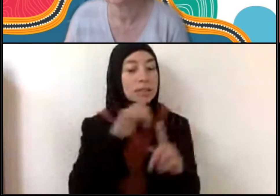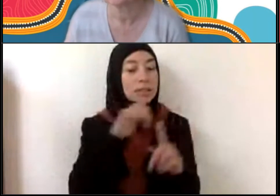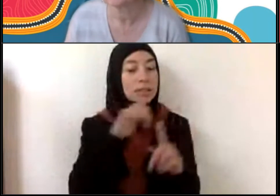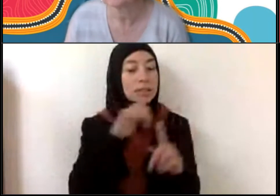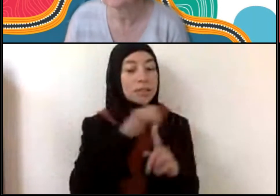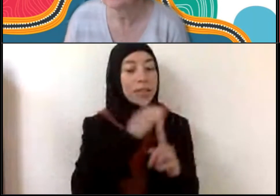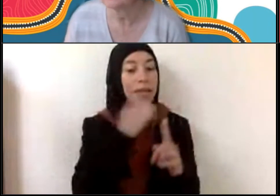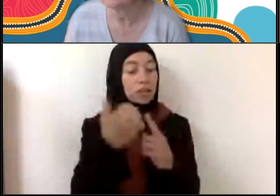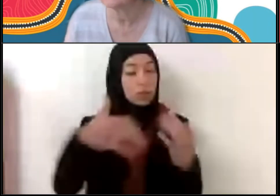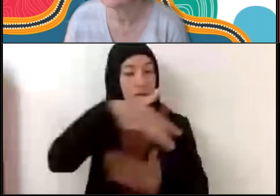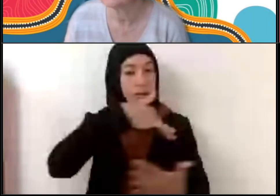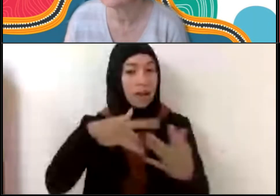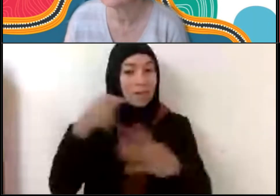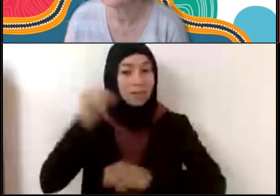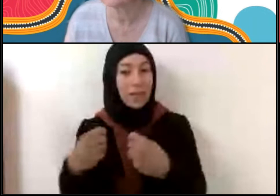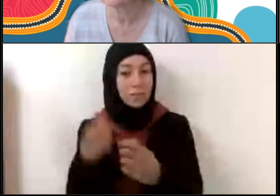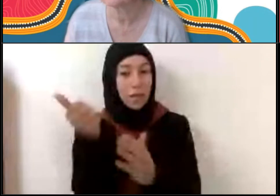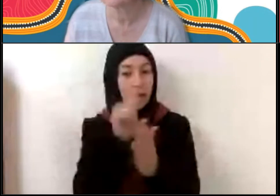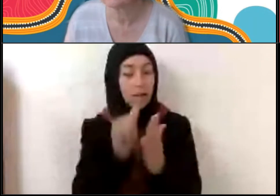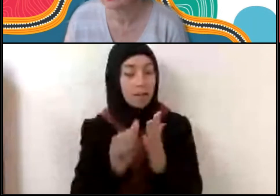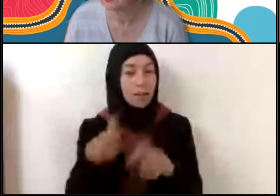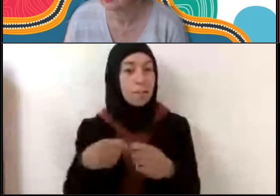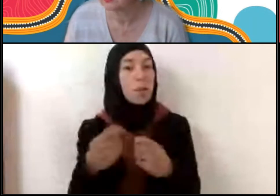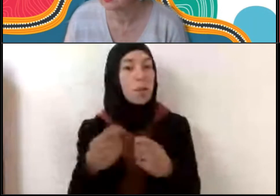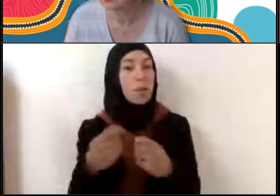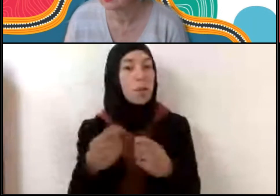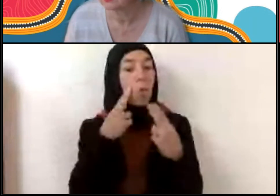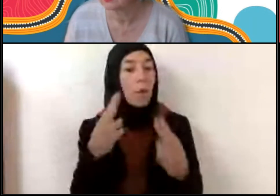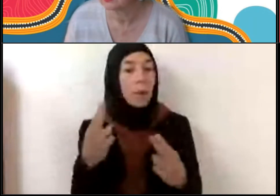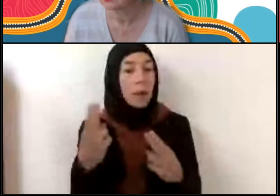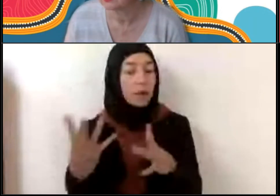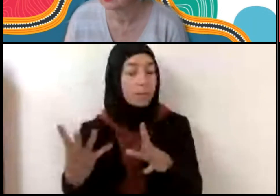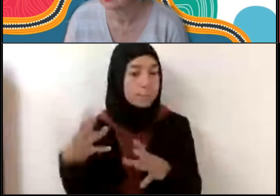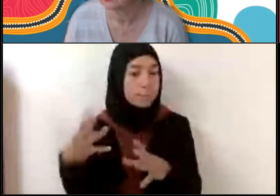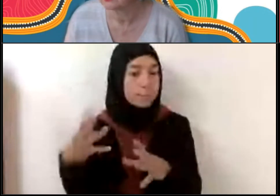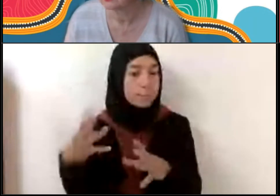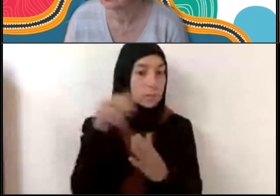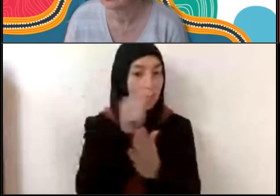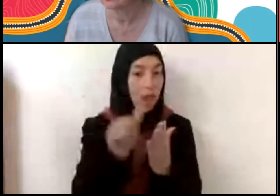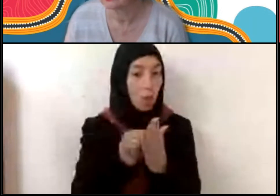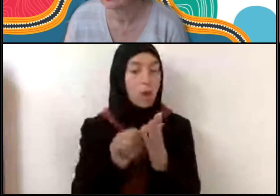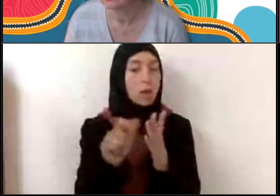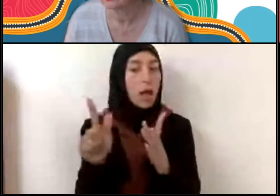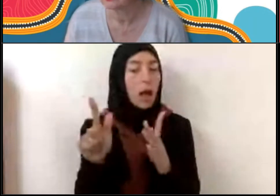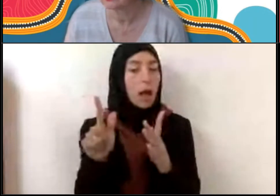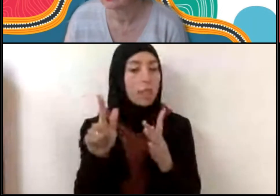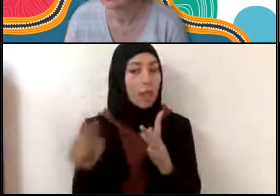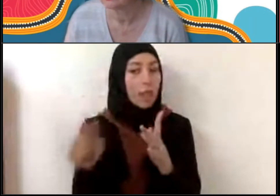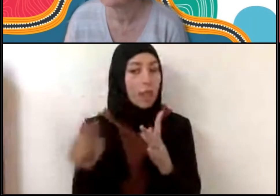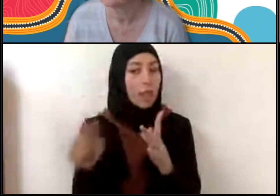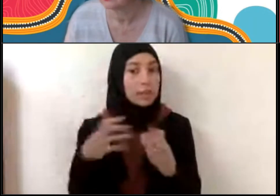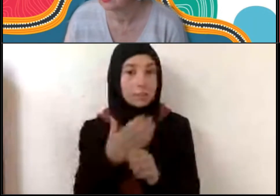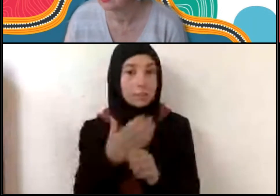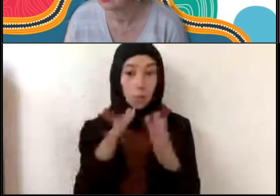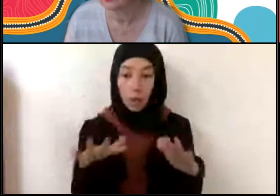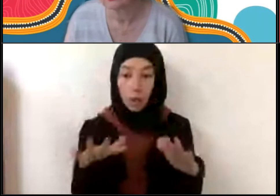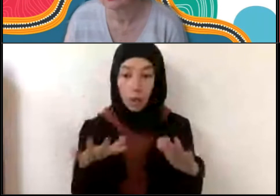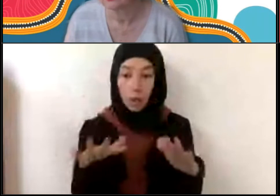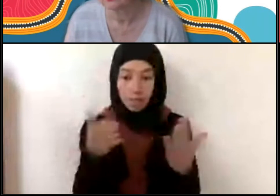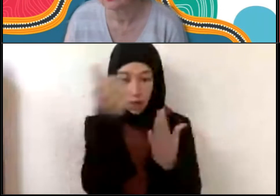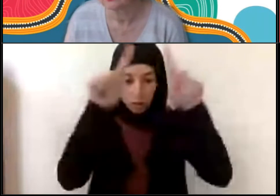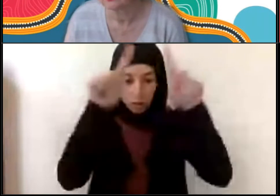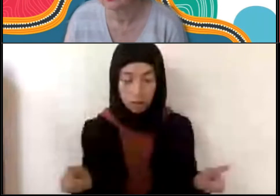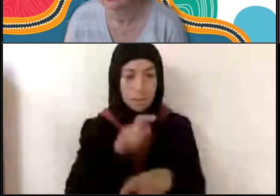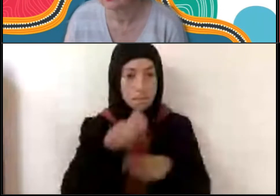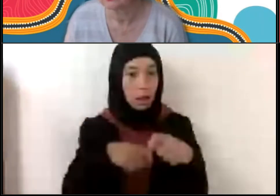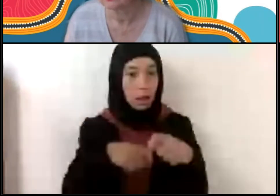get involved with the artwork to some degree because they need to make sure that whatever the artwork ends up being, that it is